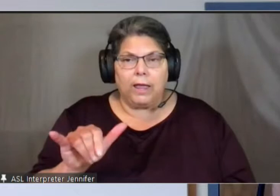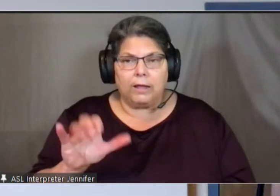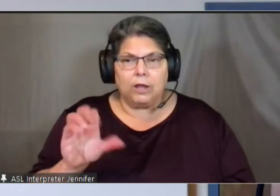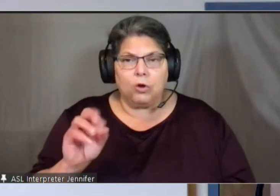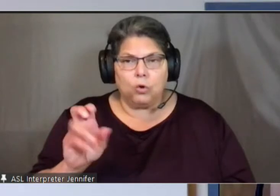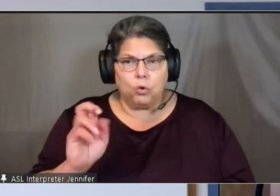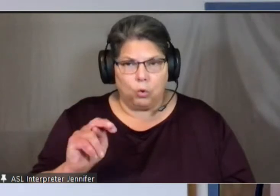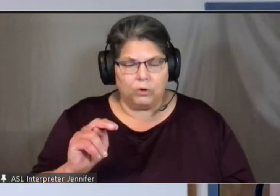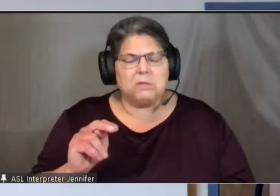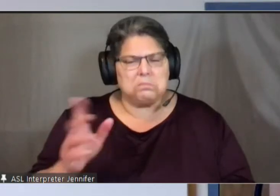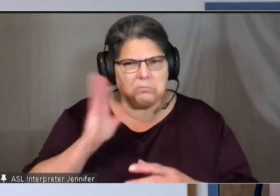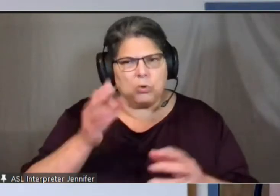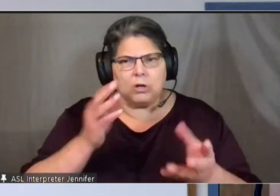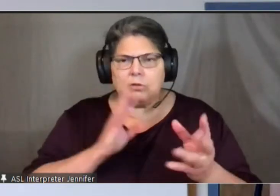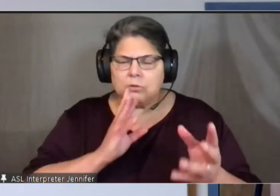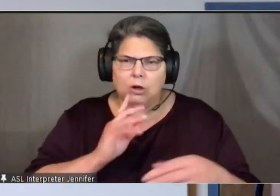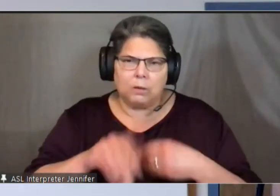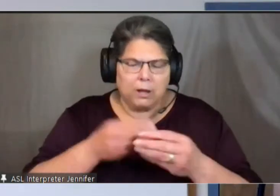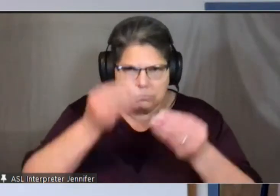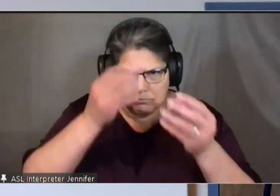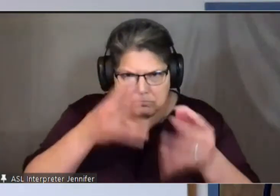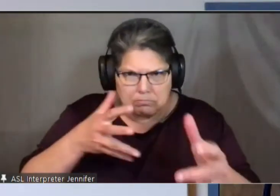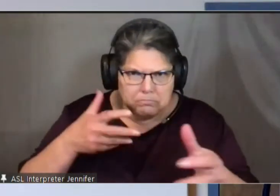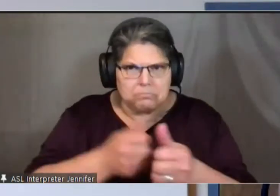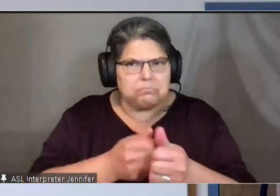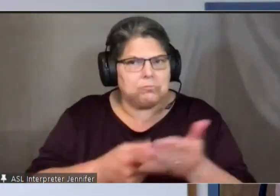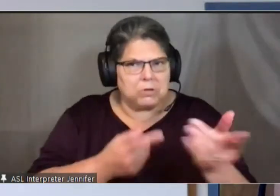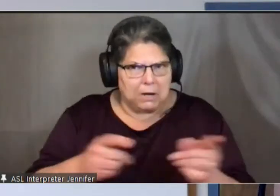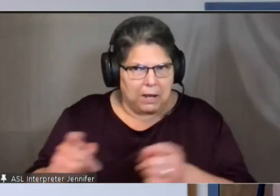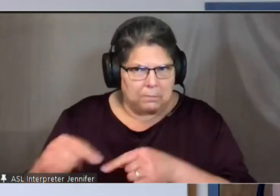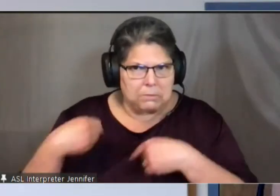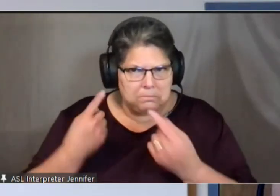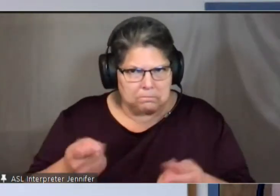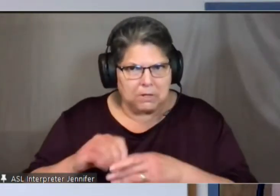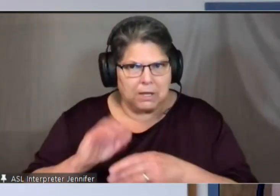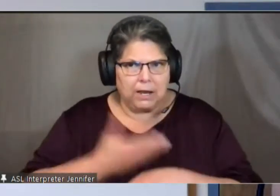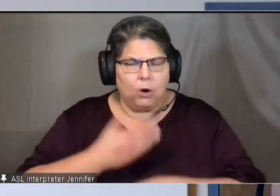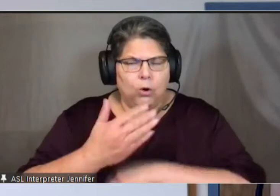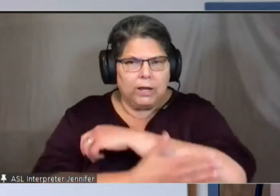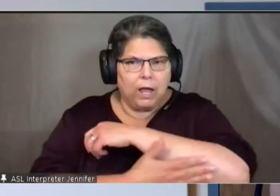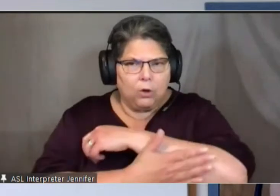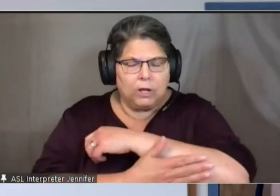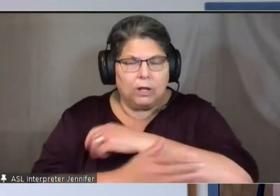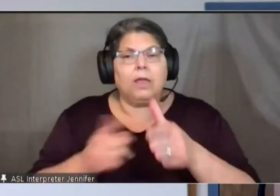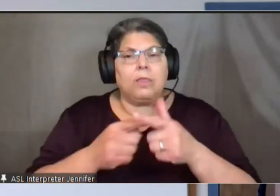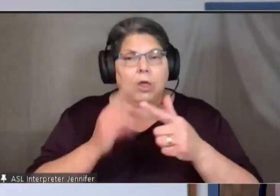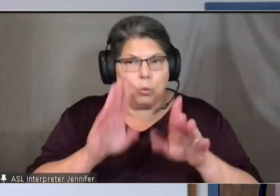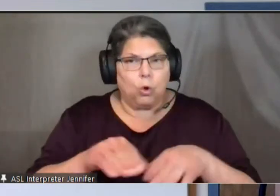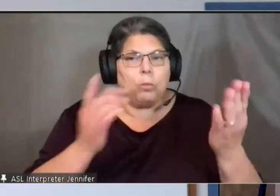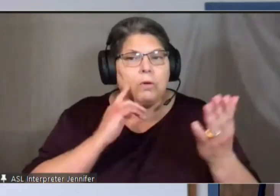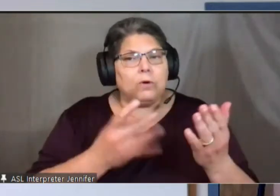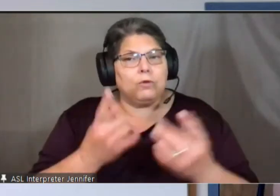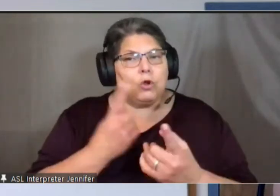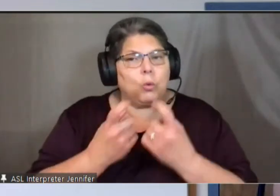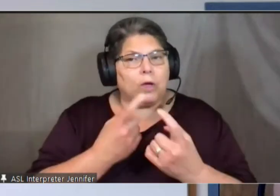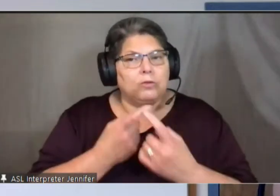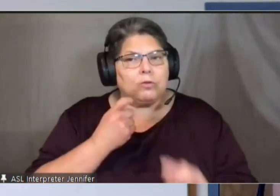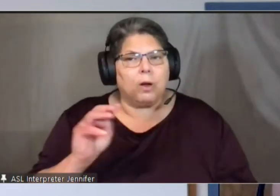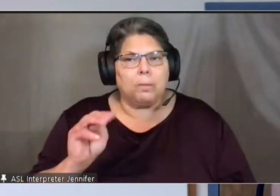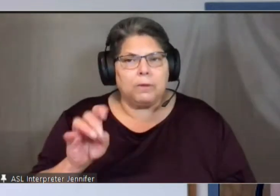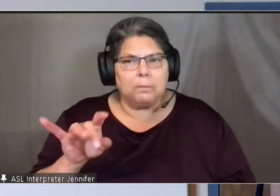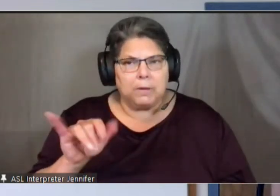us an update on the COVID-19 status of our county. After that, we'll open it up to take a few questions from the media concerning the COVID-19